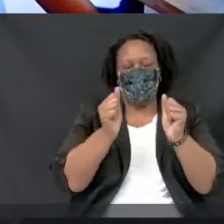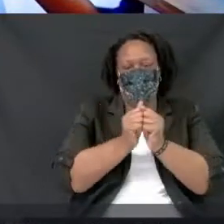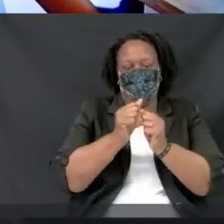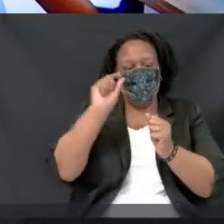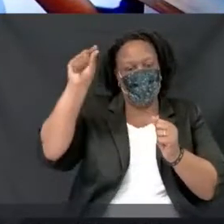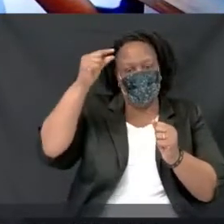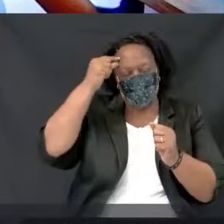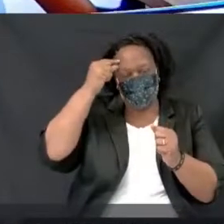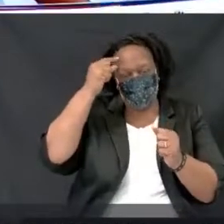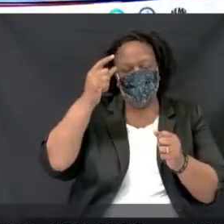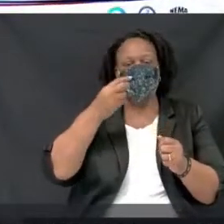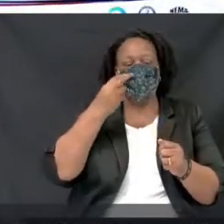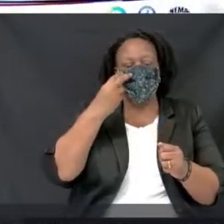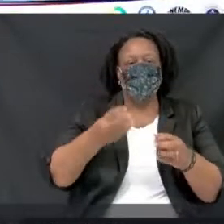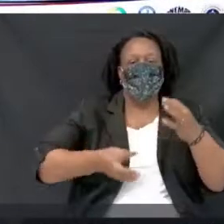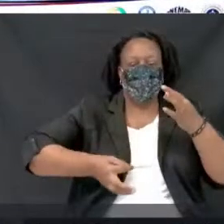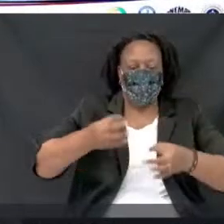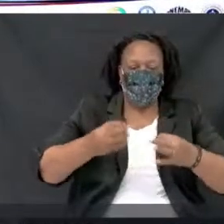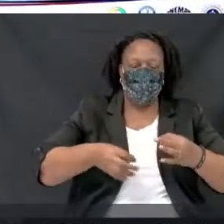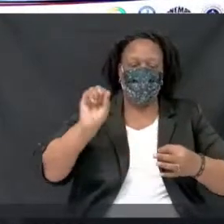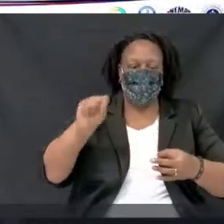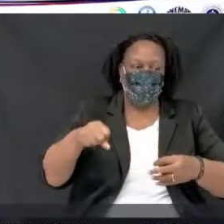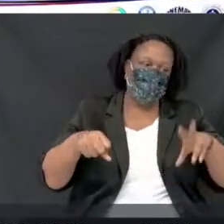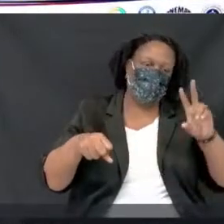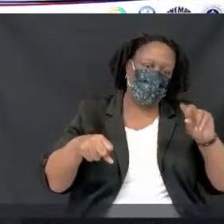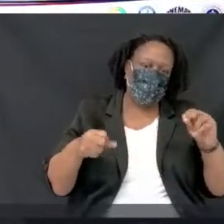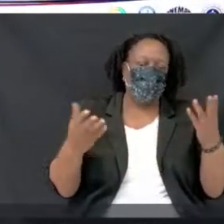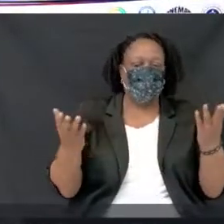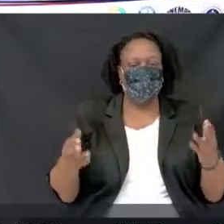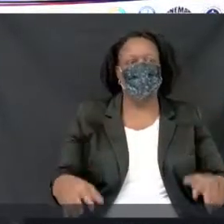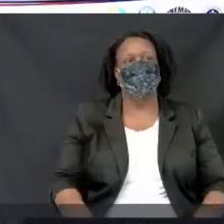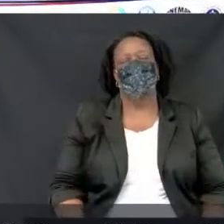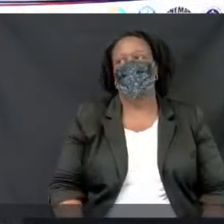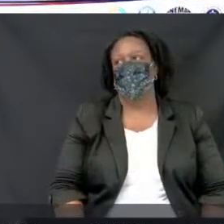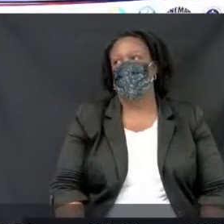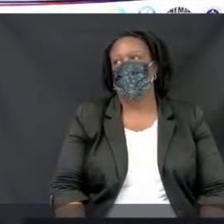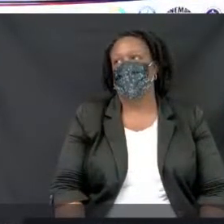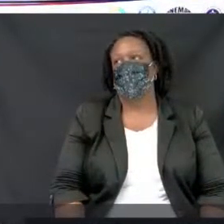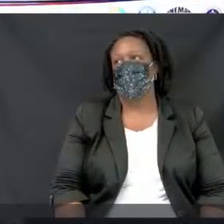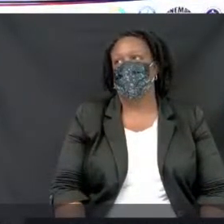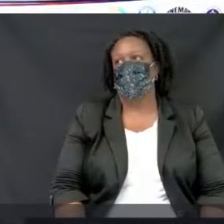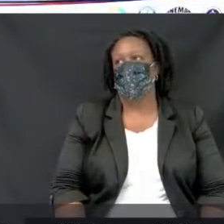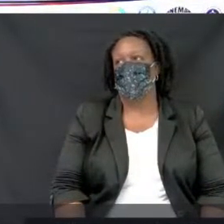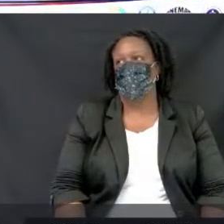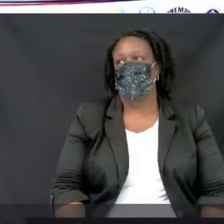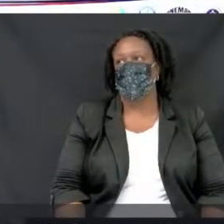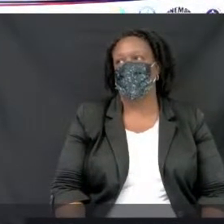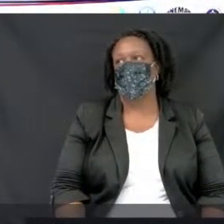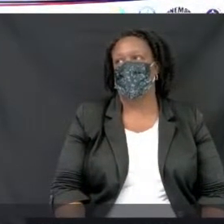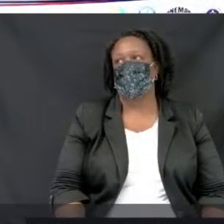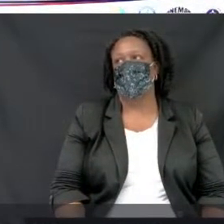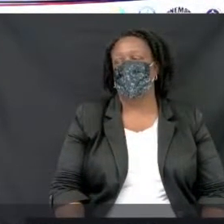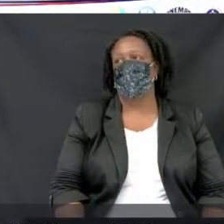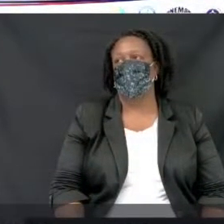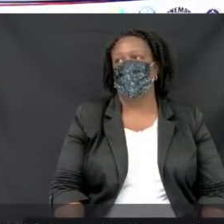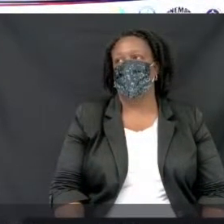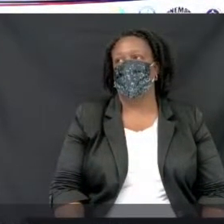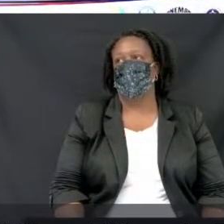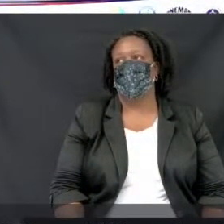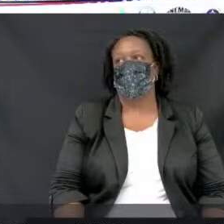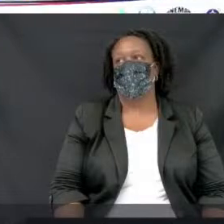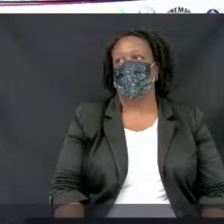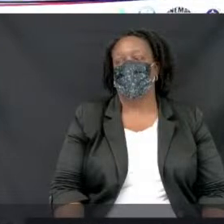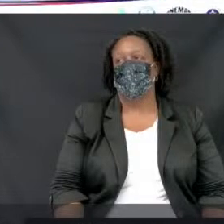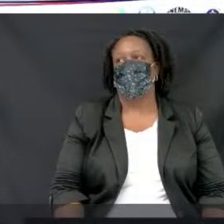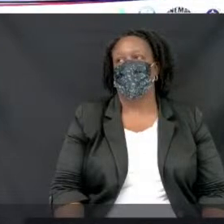to facilitate entertainment activities. So we are hopeful that this can resume. Some of